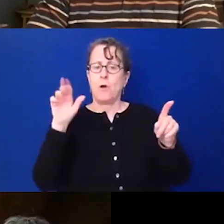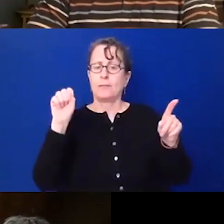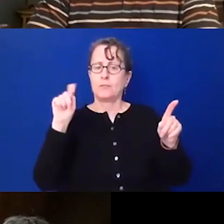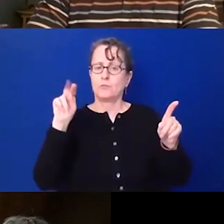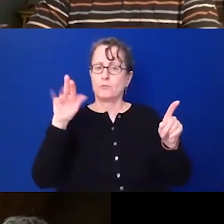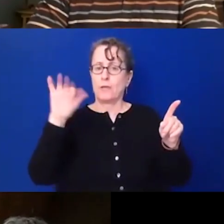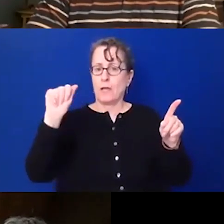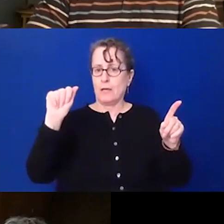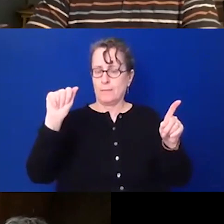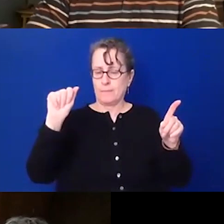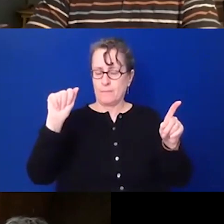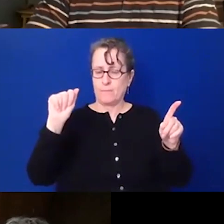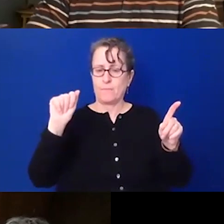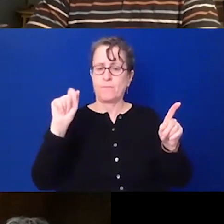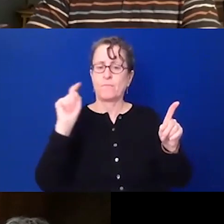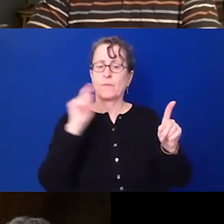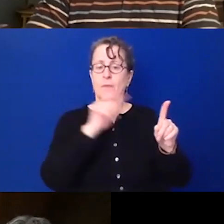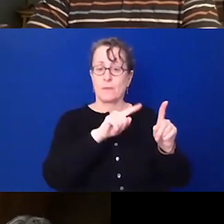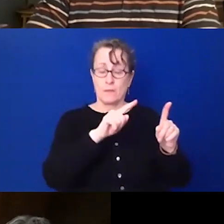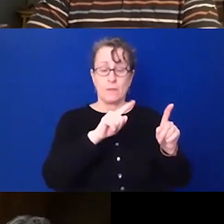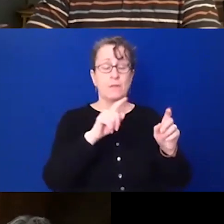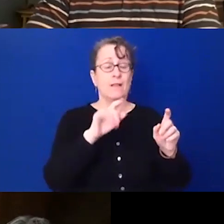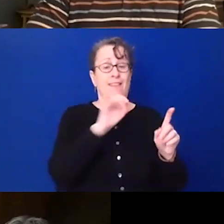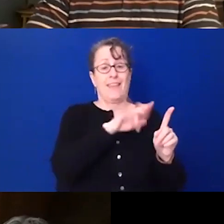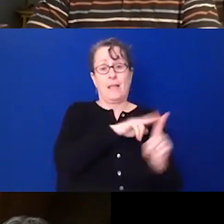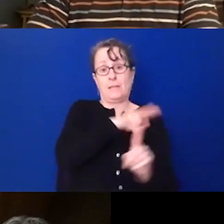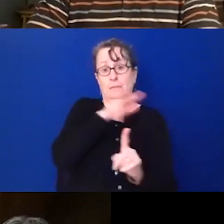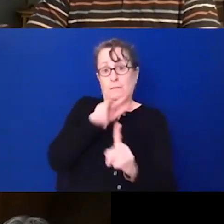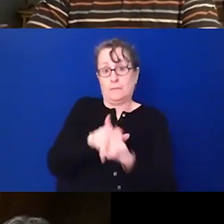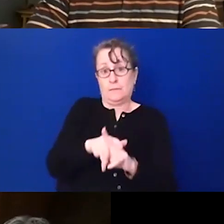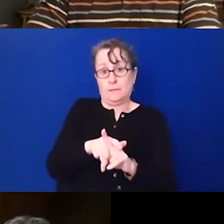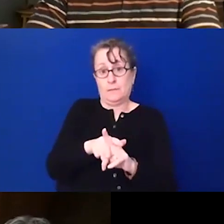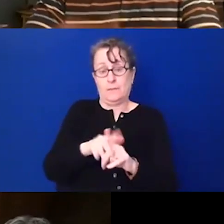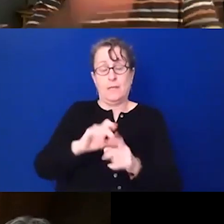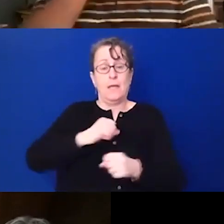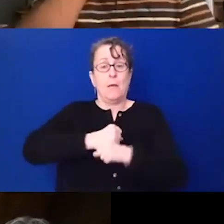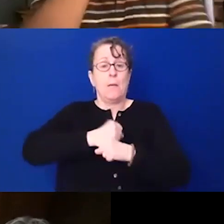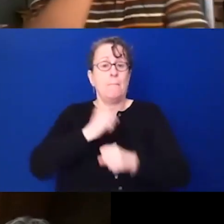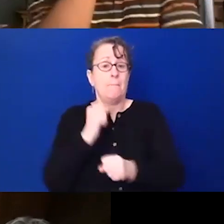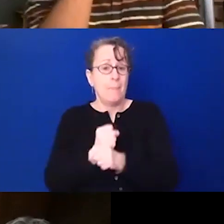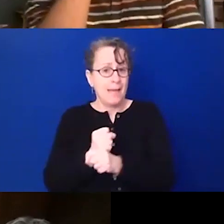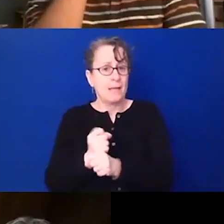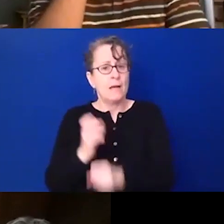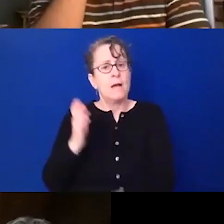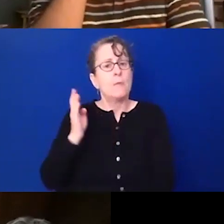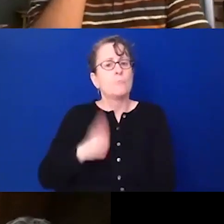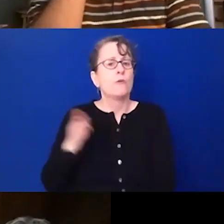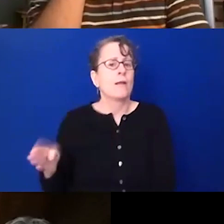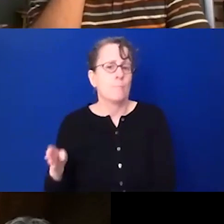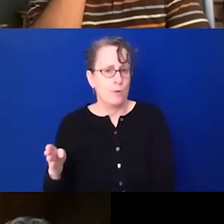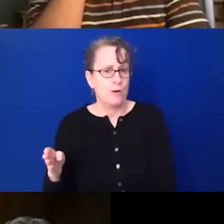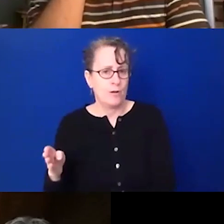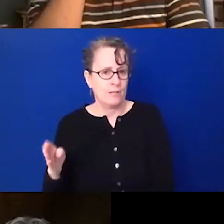by creating our own version of it. I don't want to understate by using the word